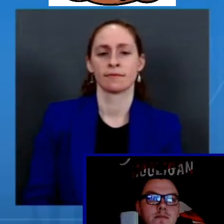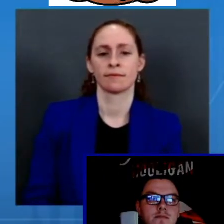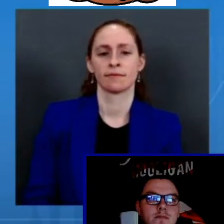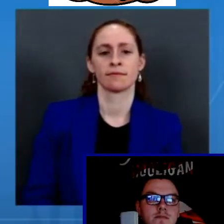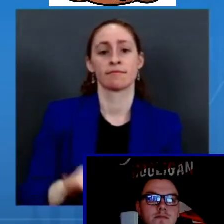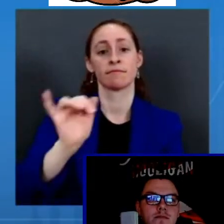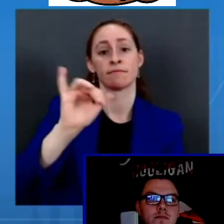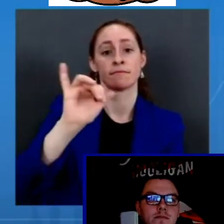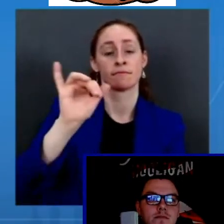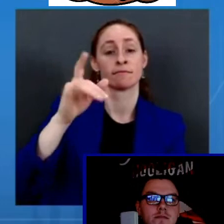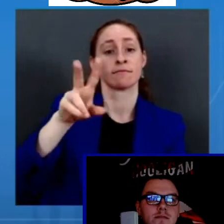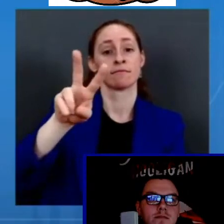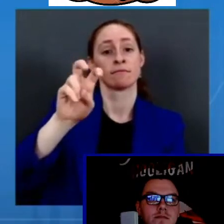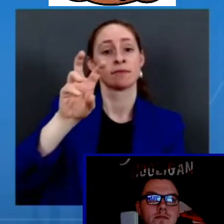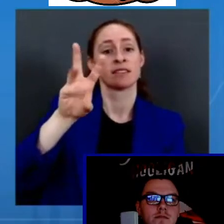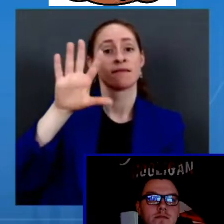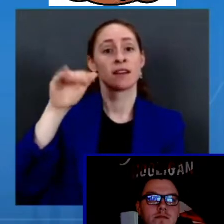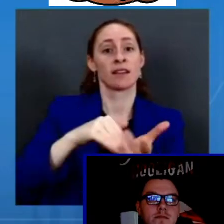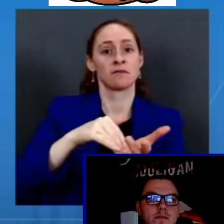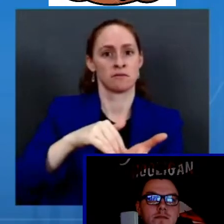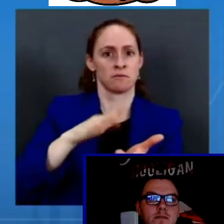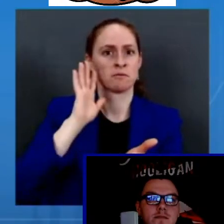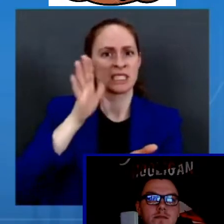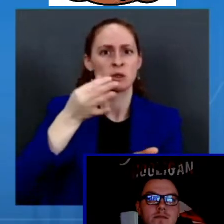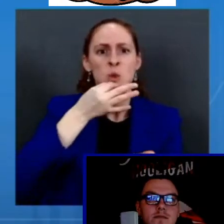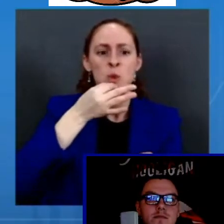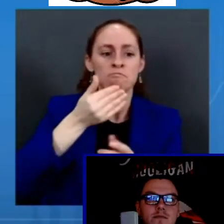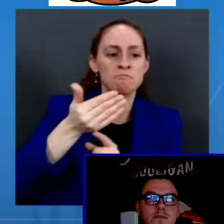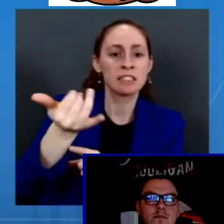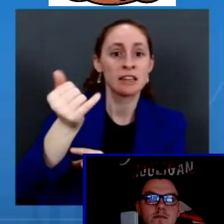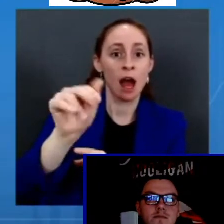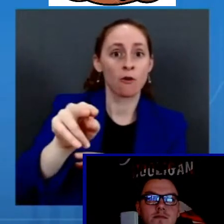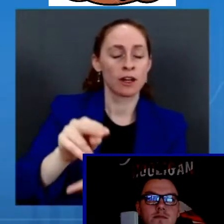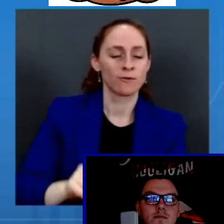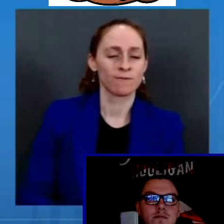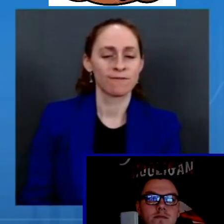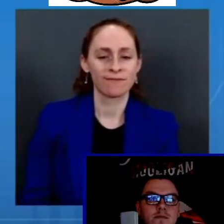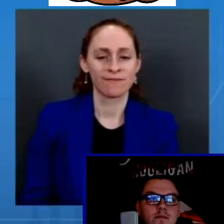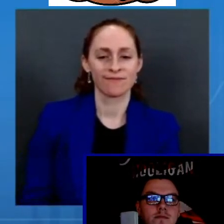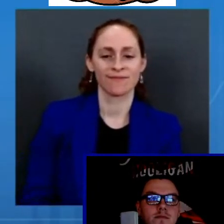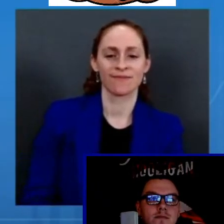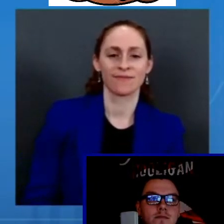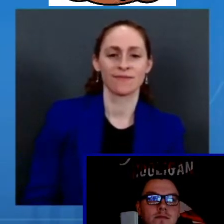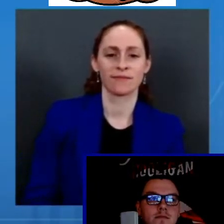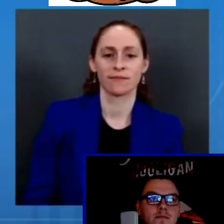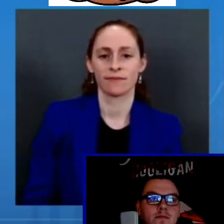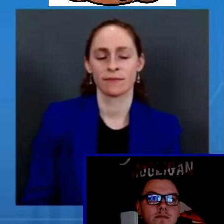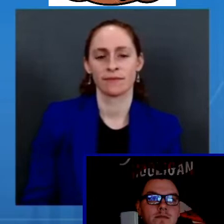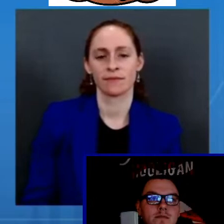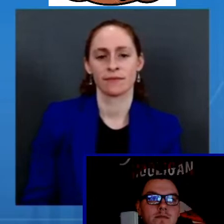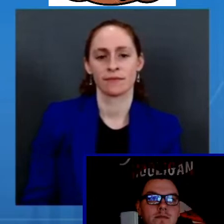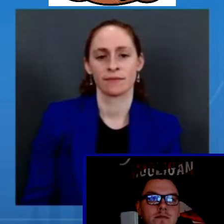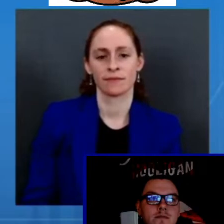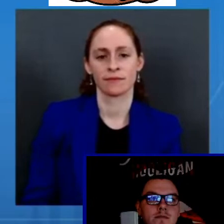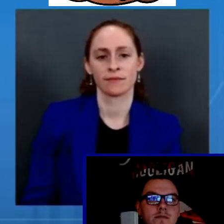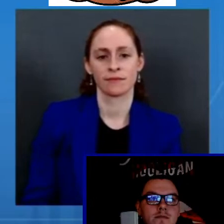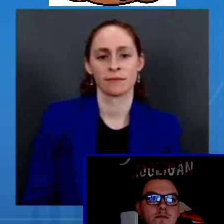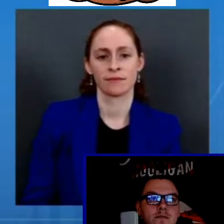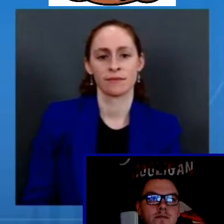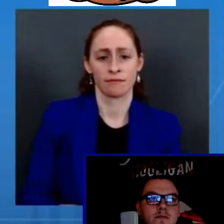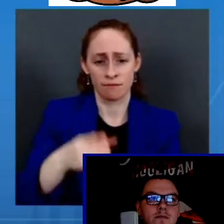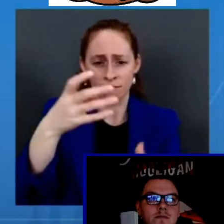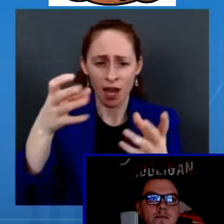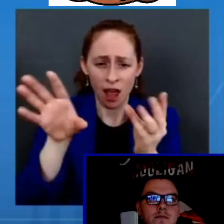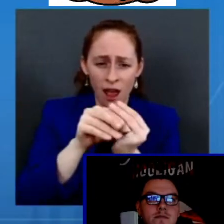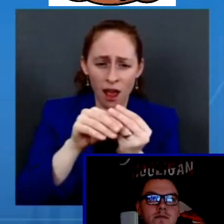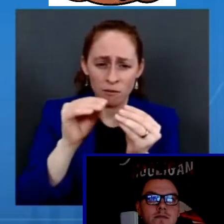Dr. Fauci? Well, Jeff, just what you said. I mean, the very good news is that we have a product now that has about a 90% efficacy in